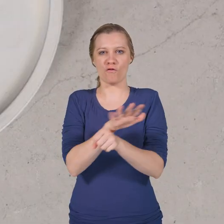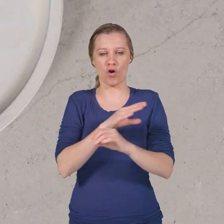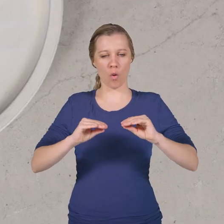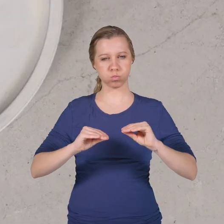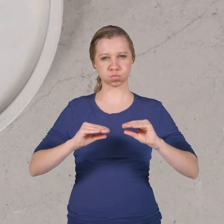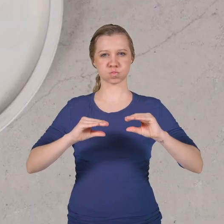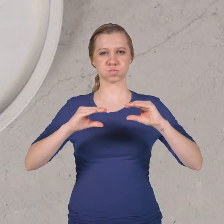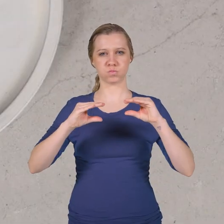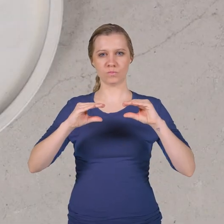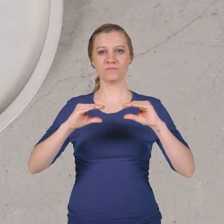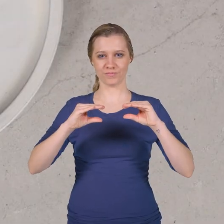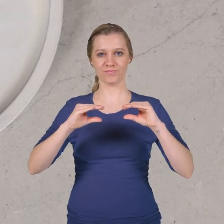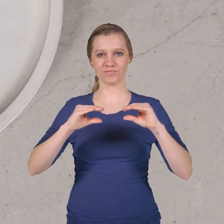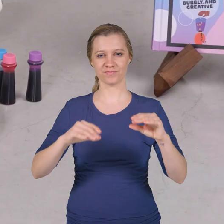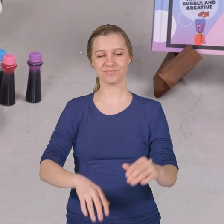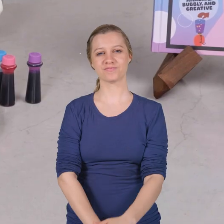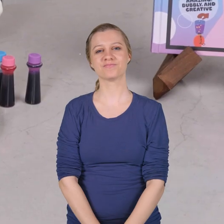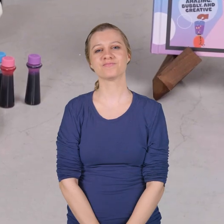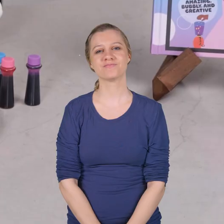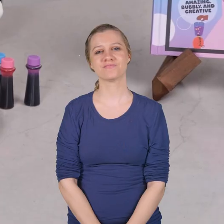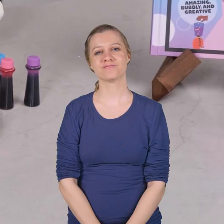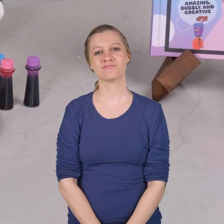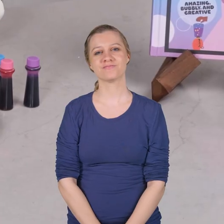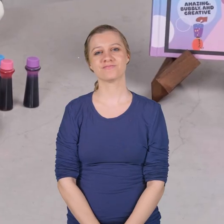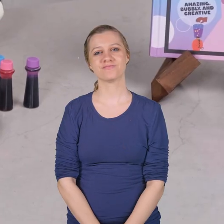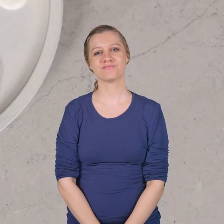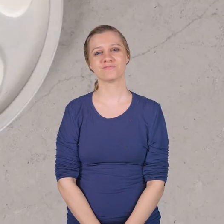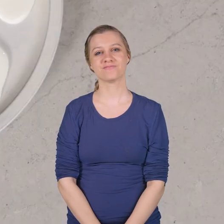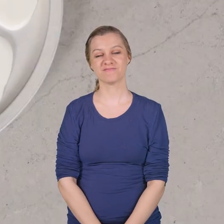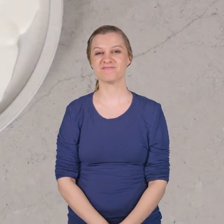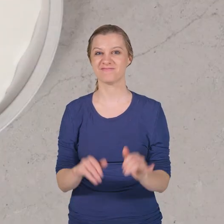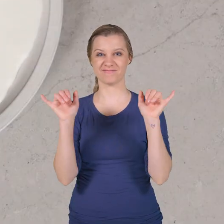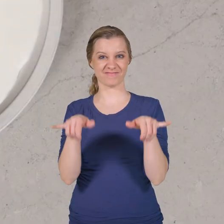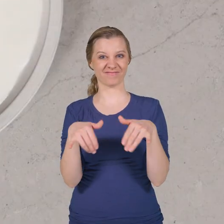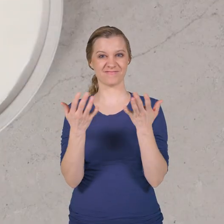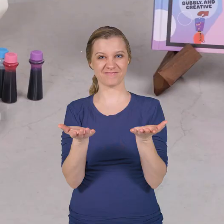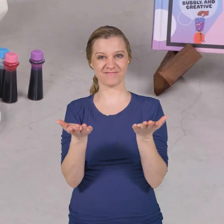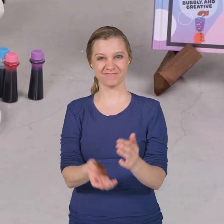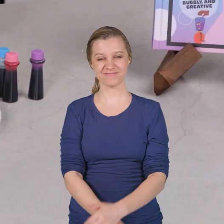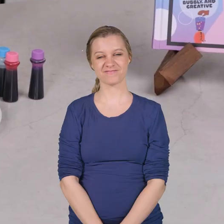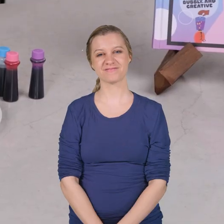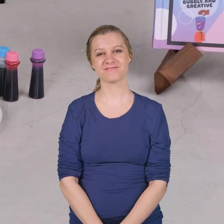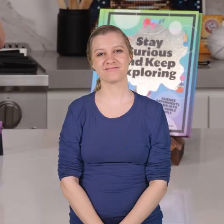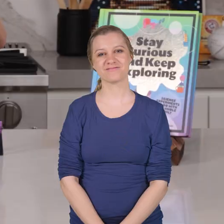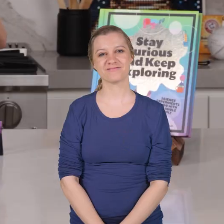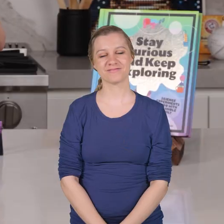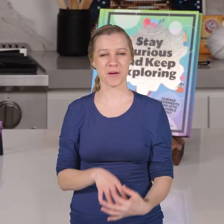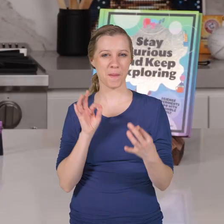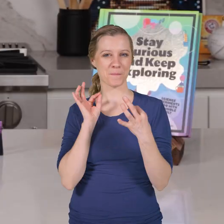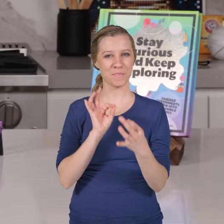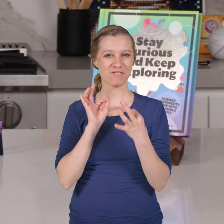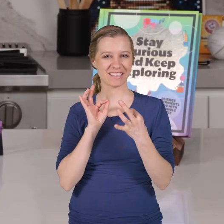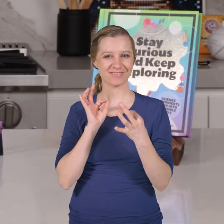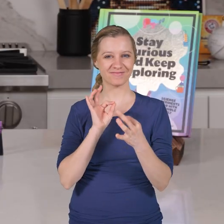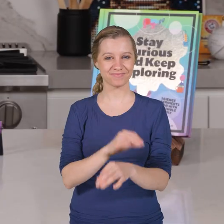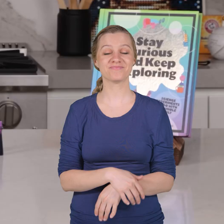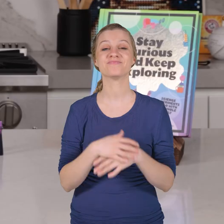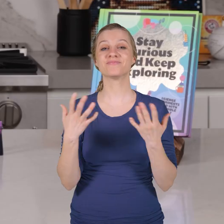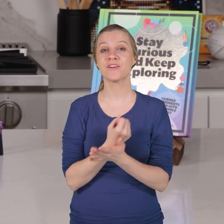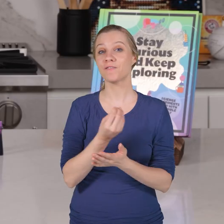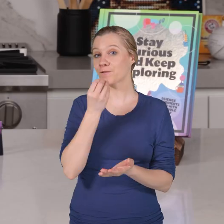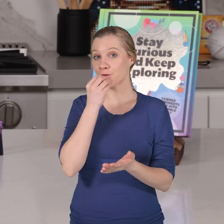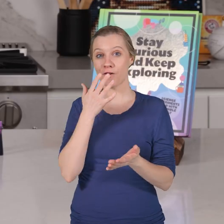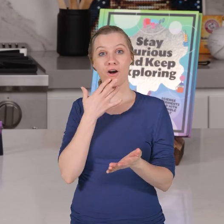just fill it so it fills the entire plate just like so. Perfect.